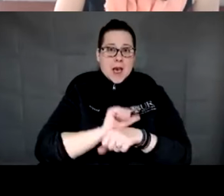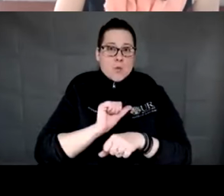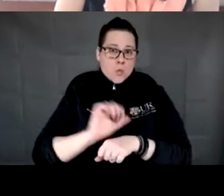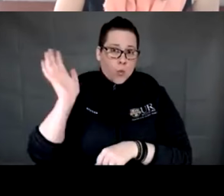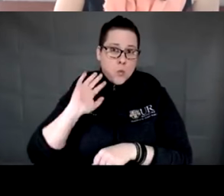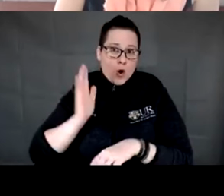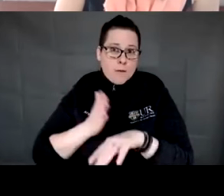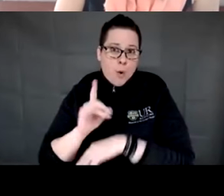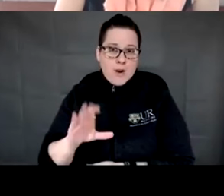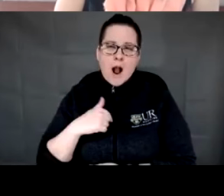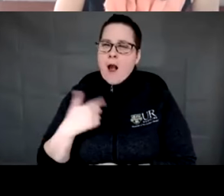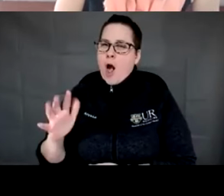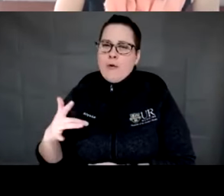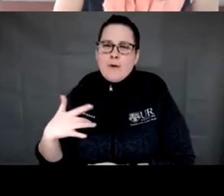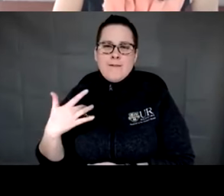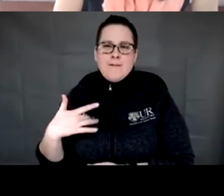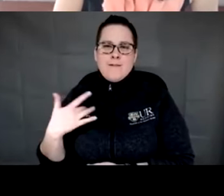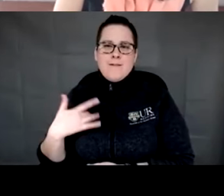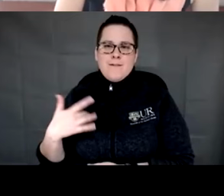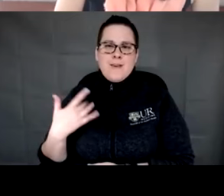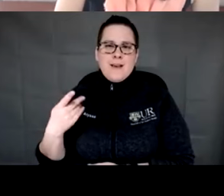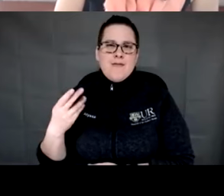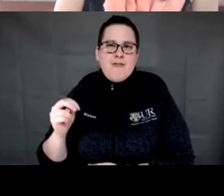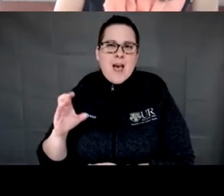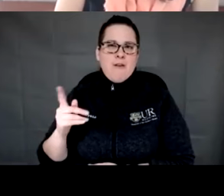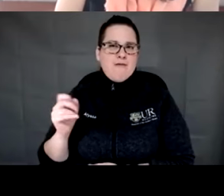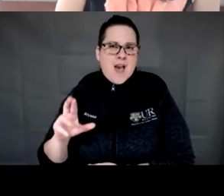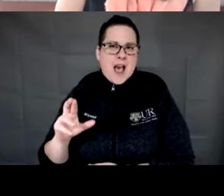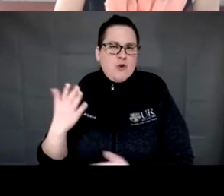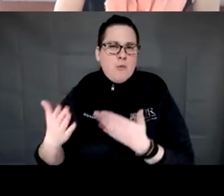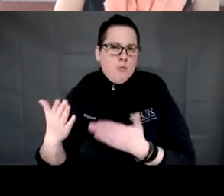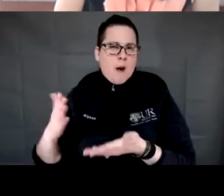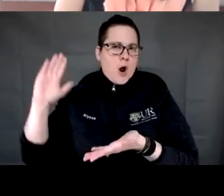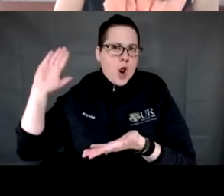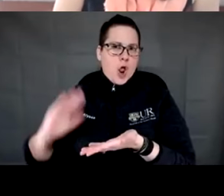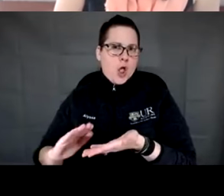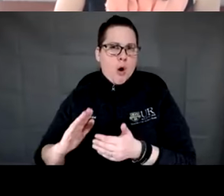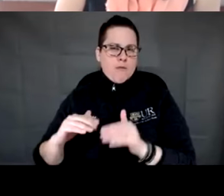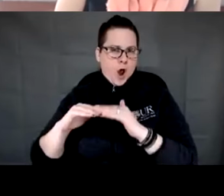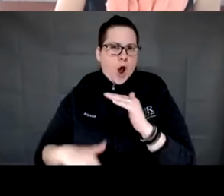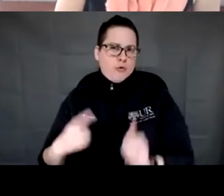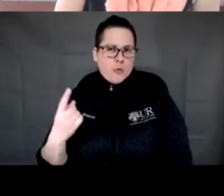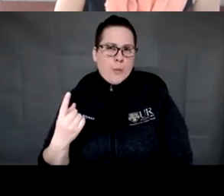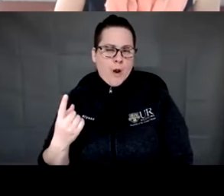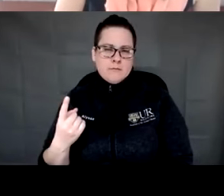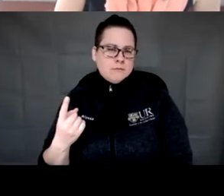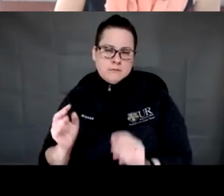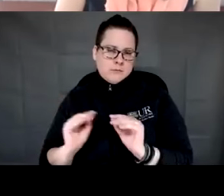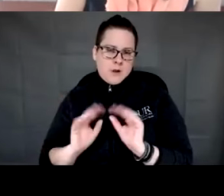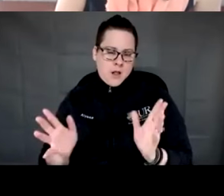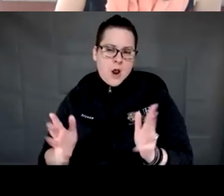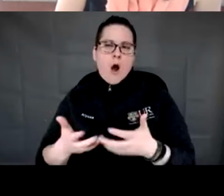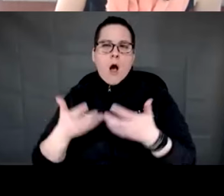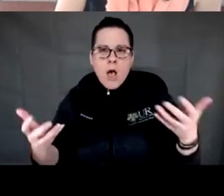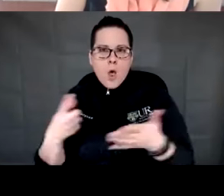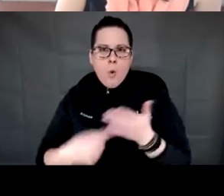postdoc, I already feel like the Fano factor is probably way lower than 1, right? It's clear that a lot of what we